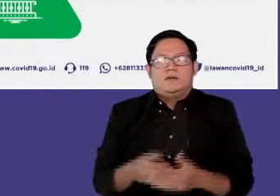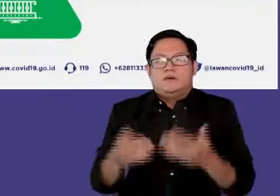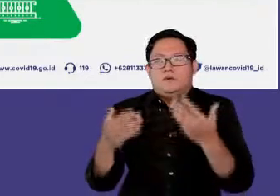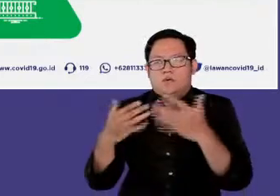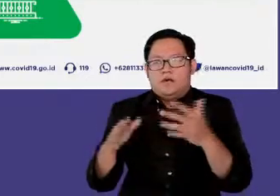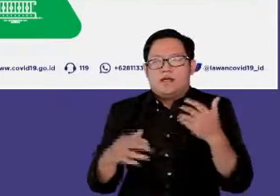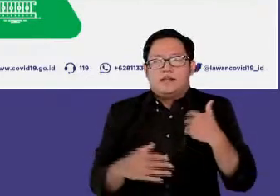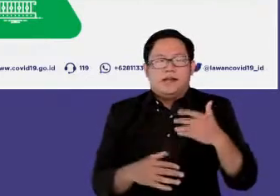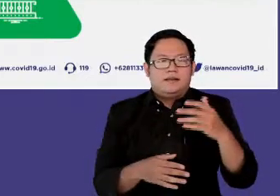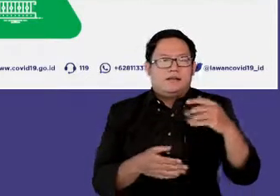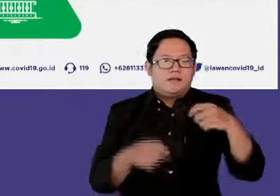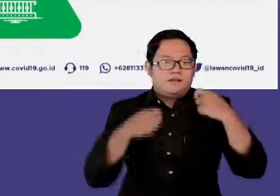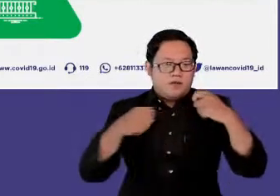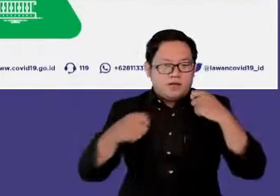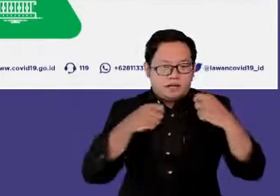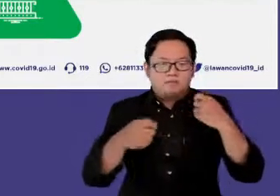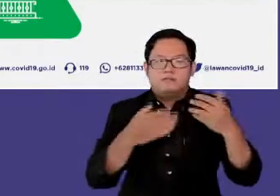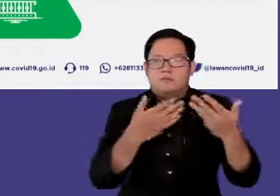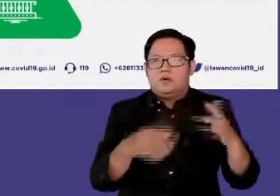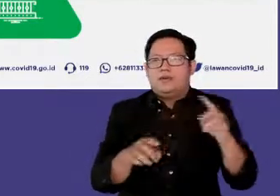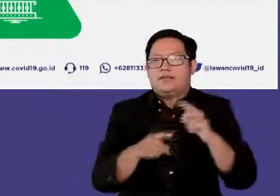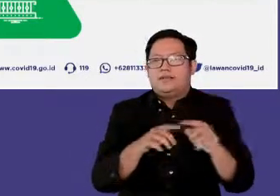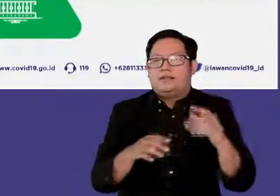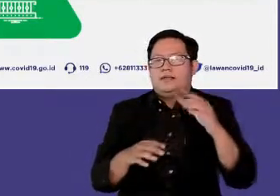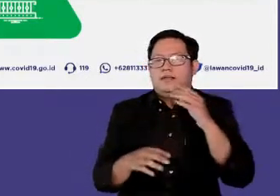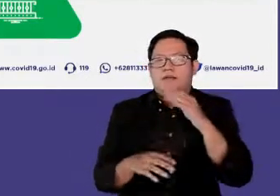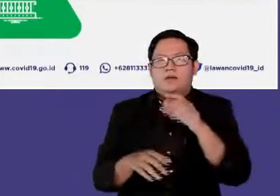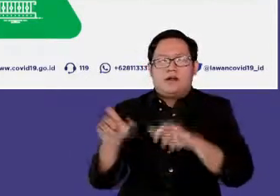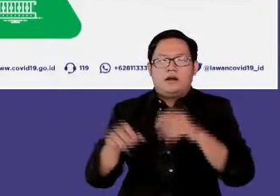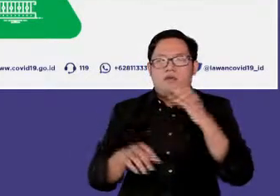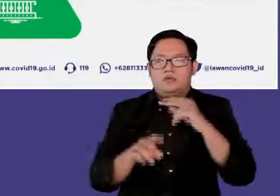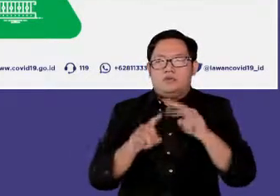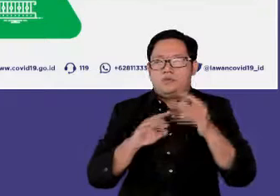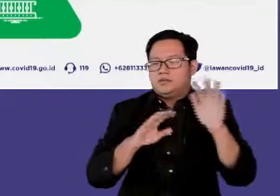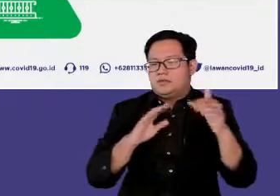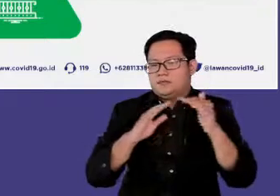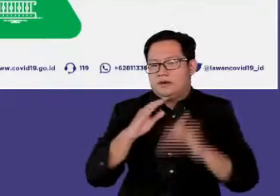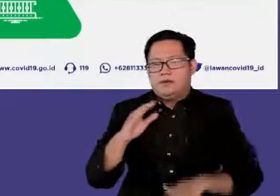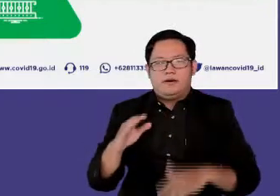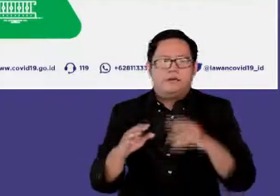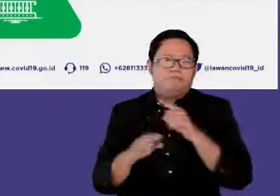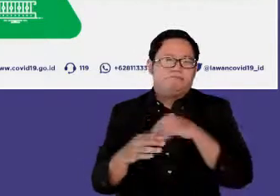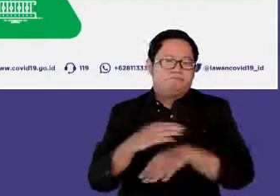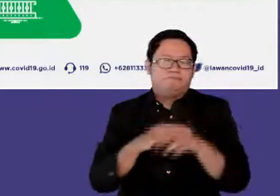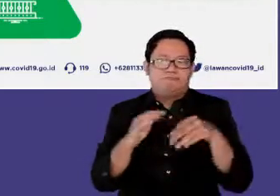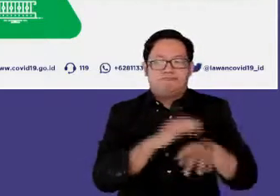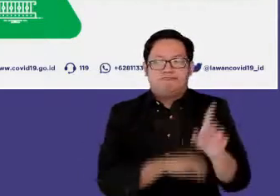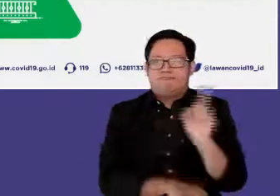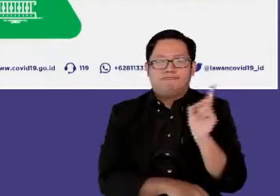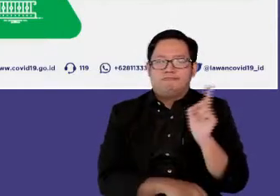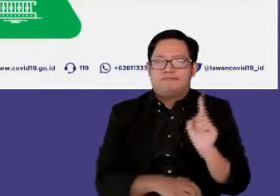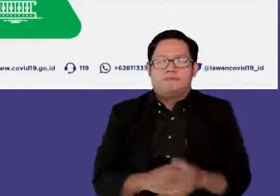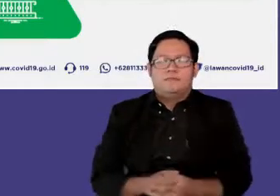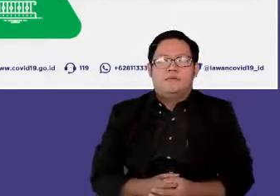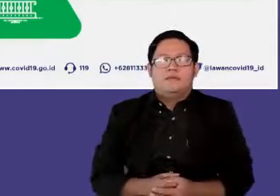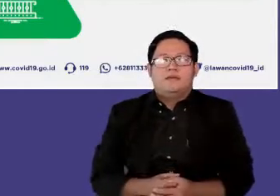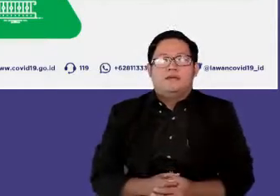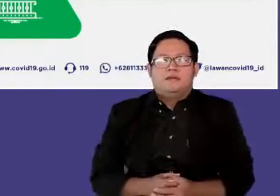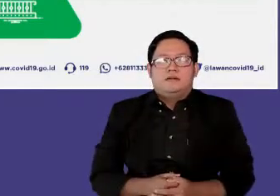will be prohibited from entering. Operations will be integrated with the Peduli Lindungi